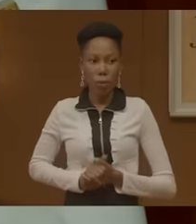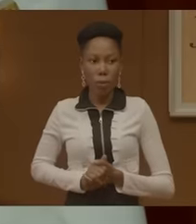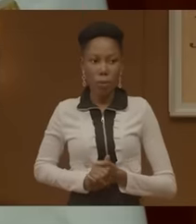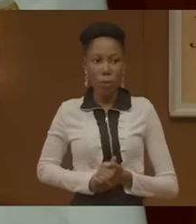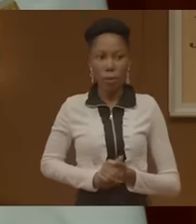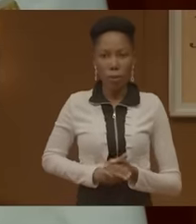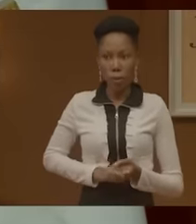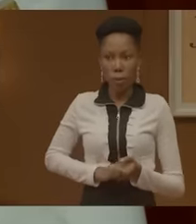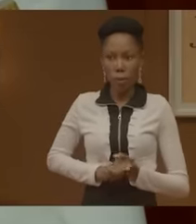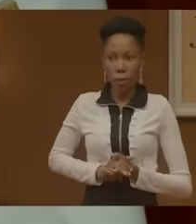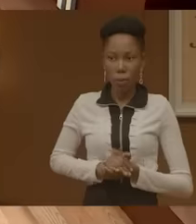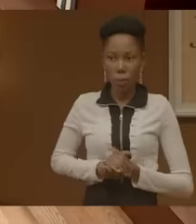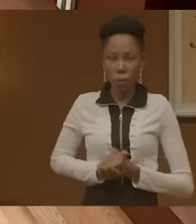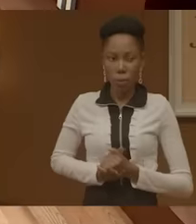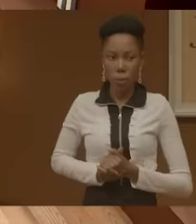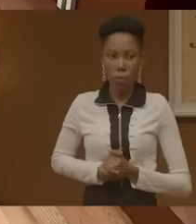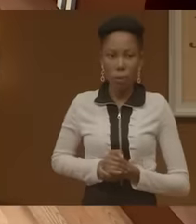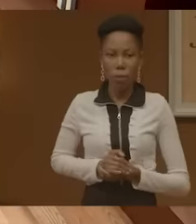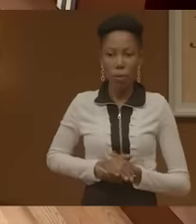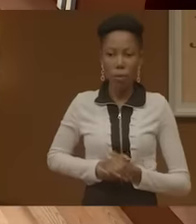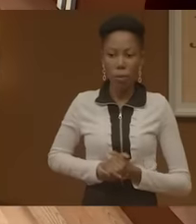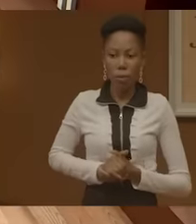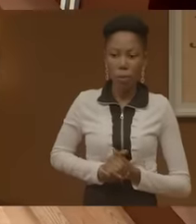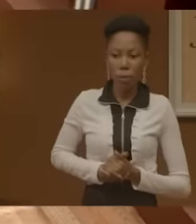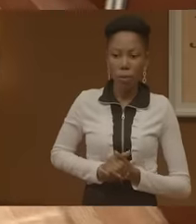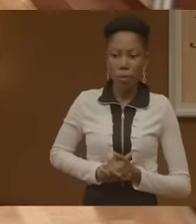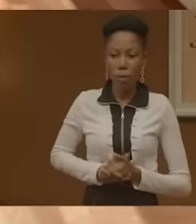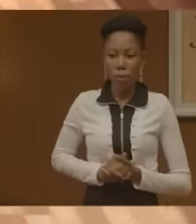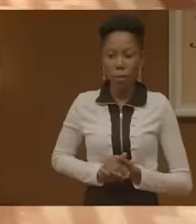Okay, you can go out. You can go.